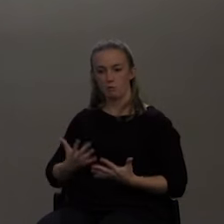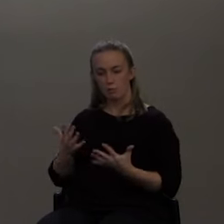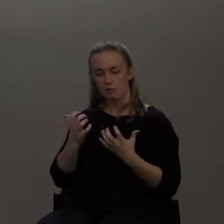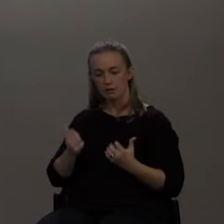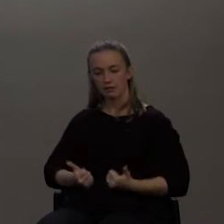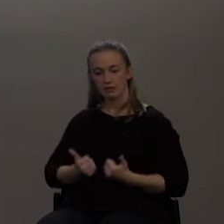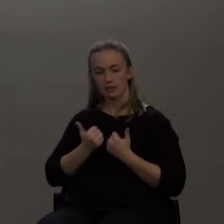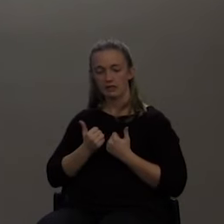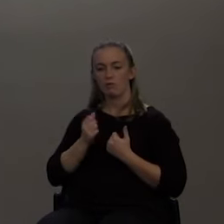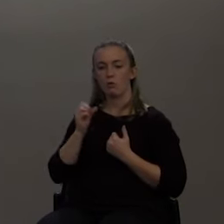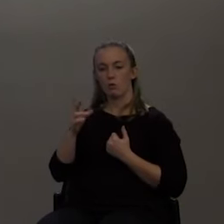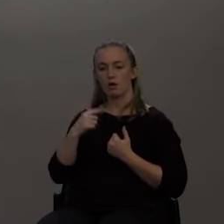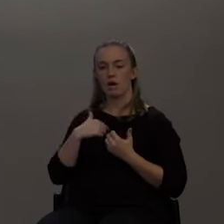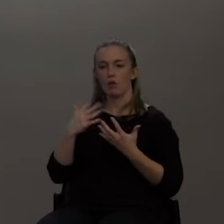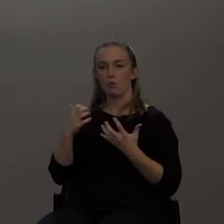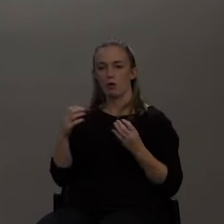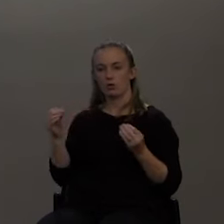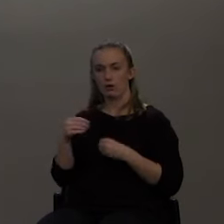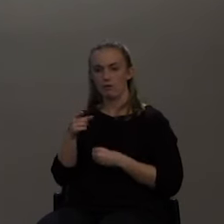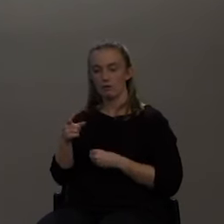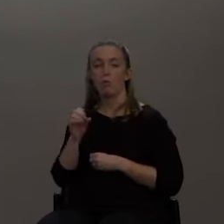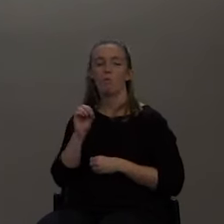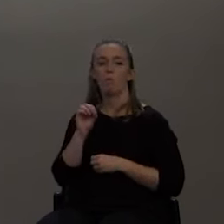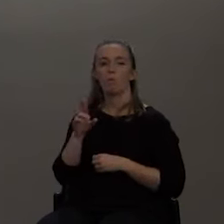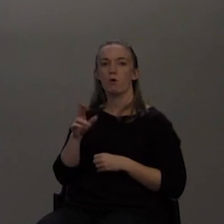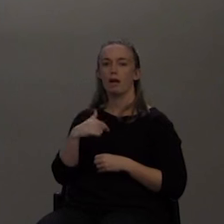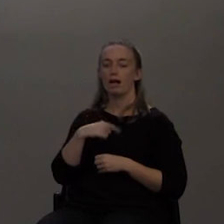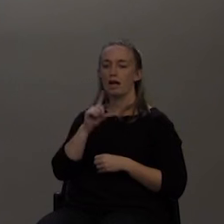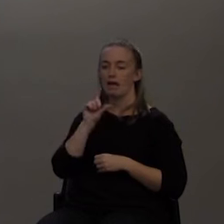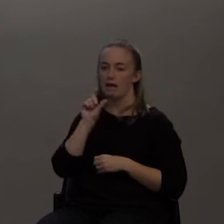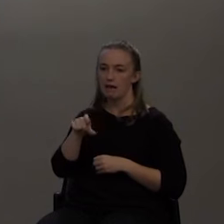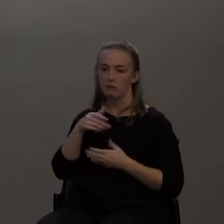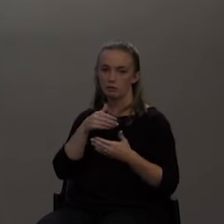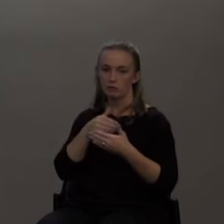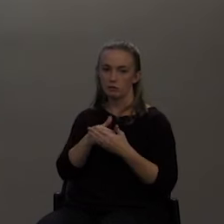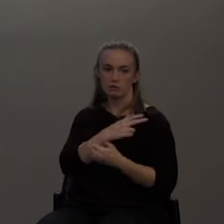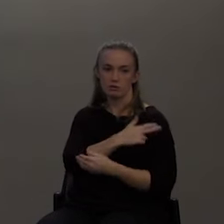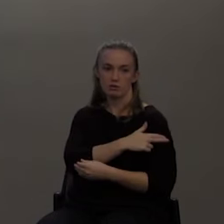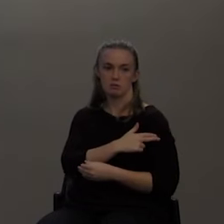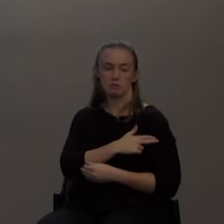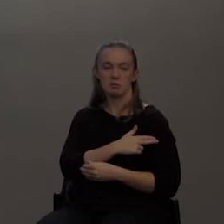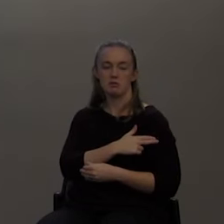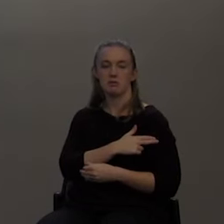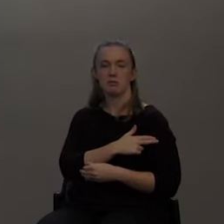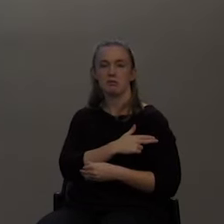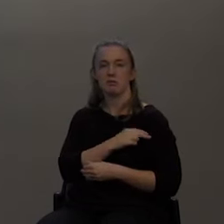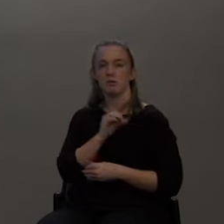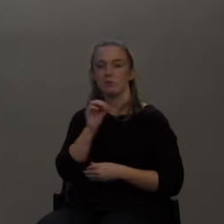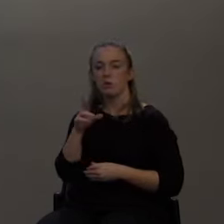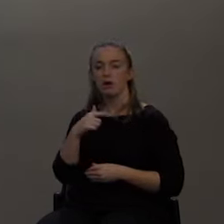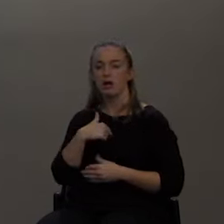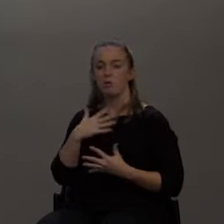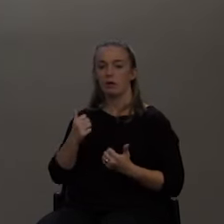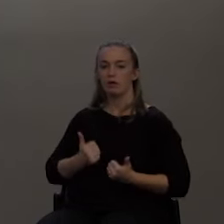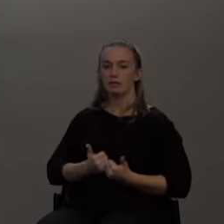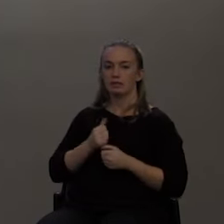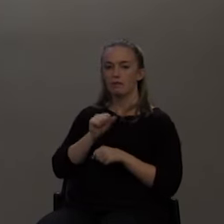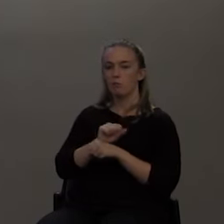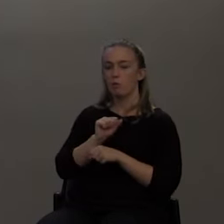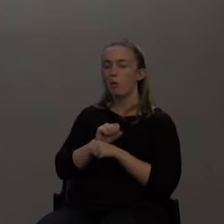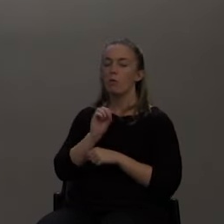to be, or I really need to be close to the hospital, for example, is saying there's a piece of it that, or I want to do a live work, or I want to